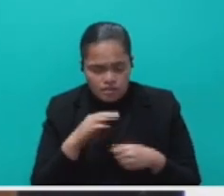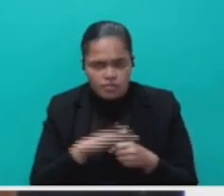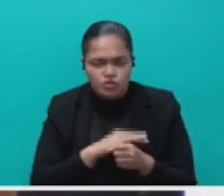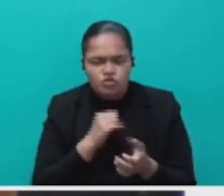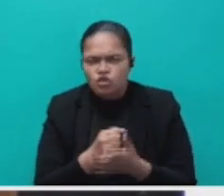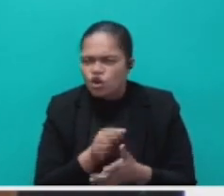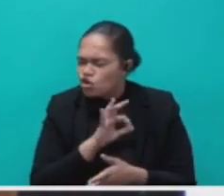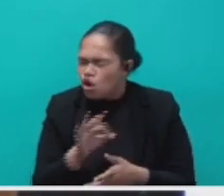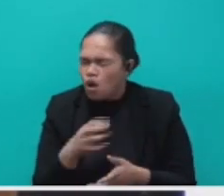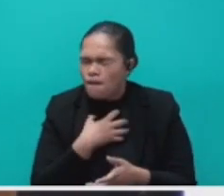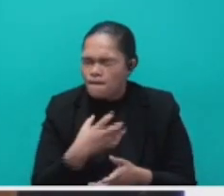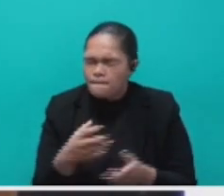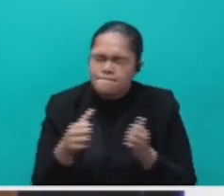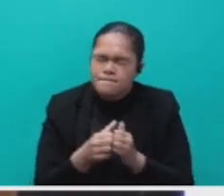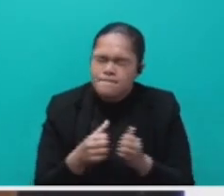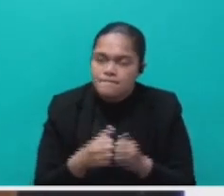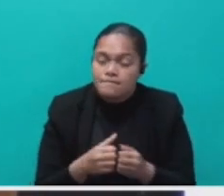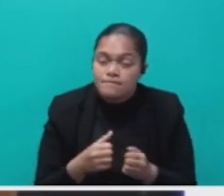creating wounds now.